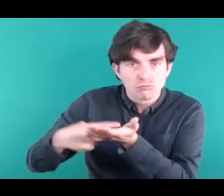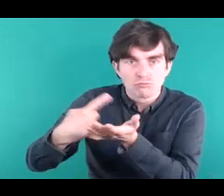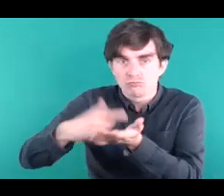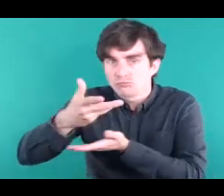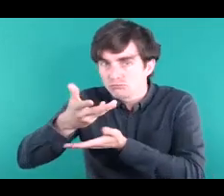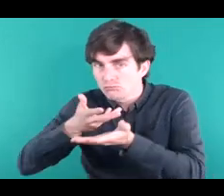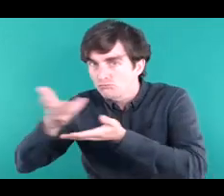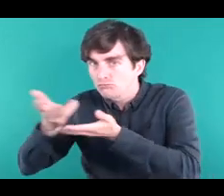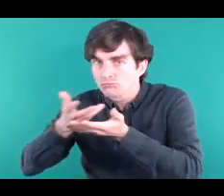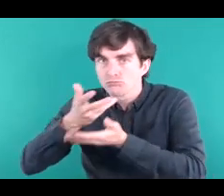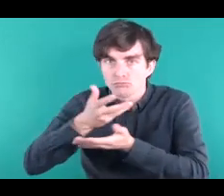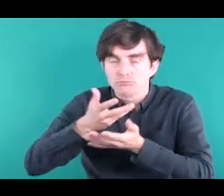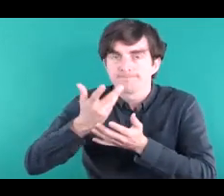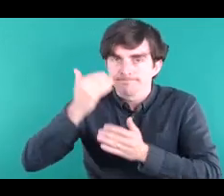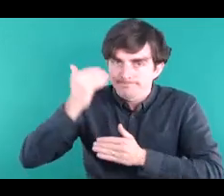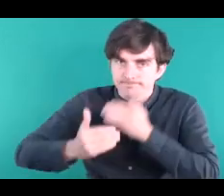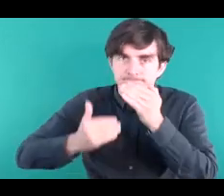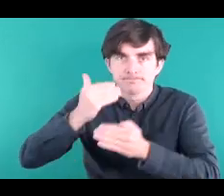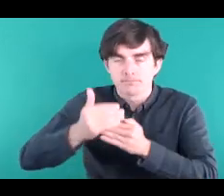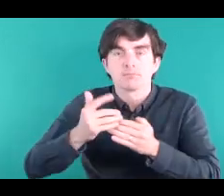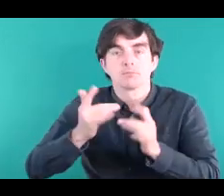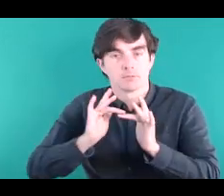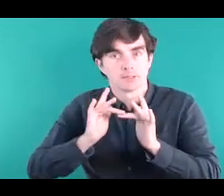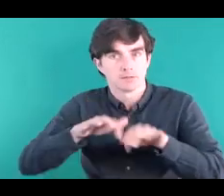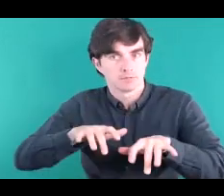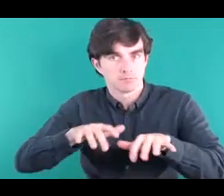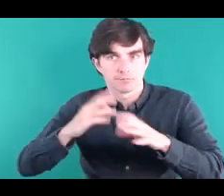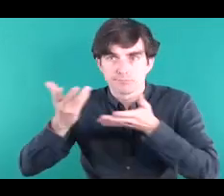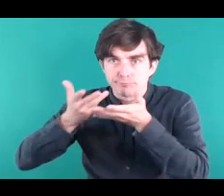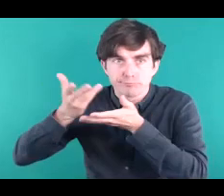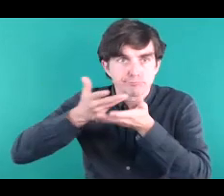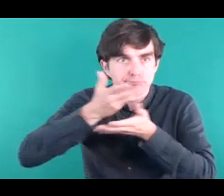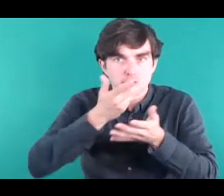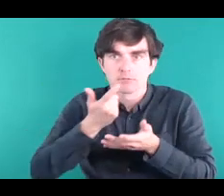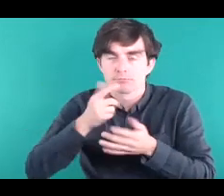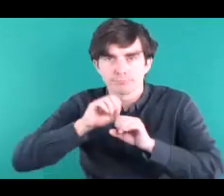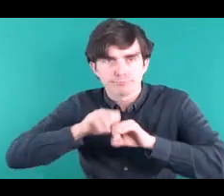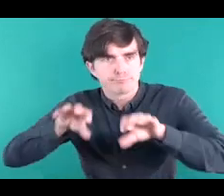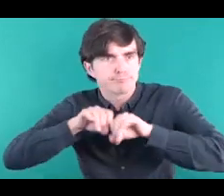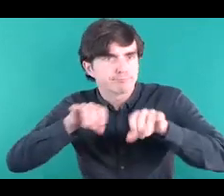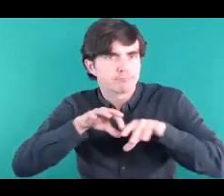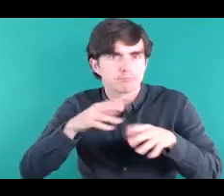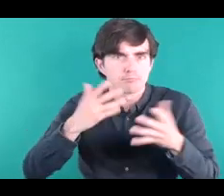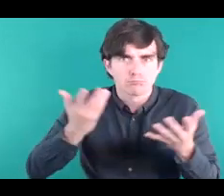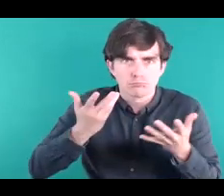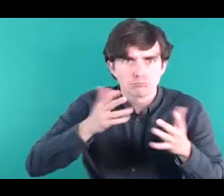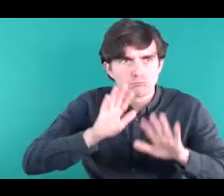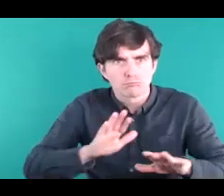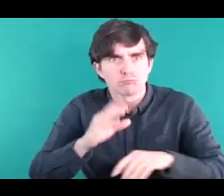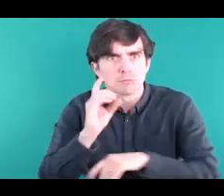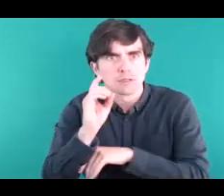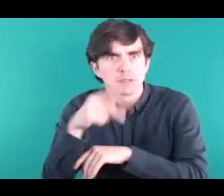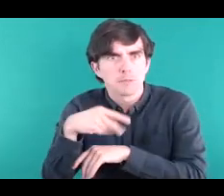looking at update around the situation of DPOs, person with disabilities in many